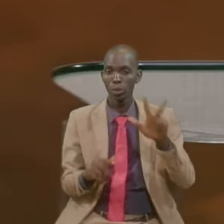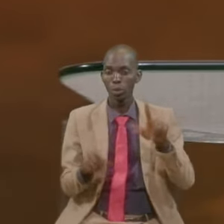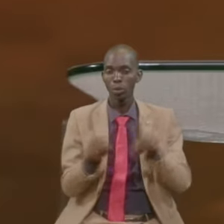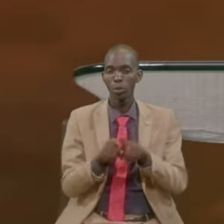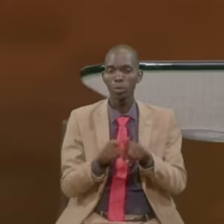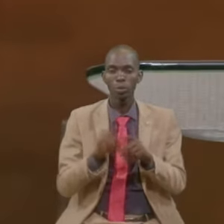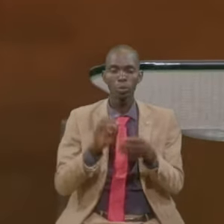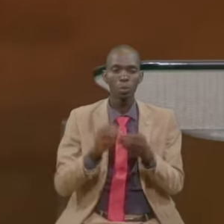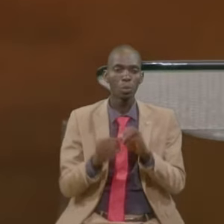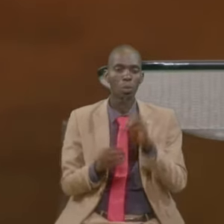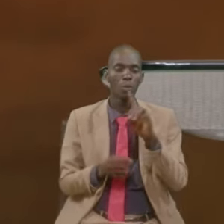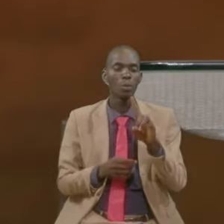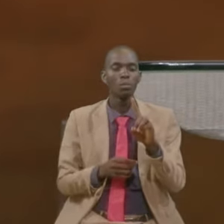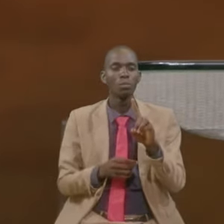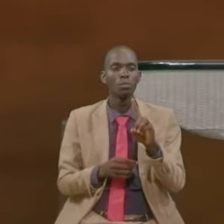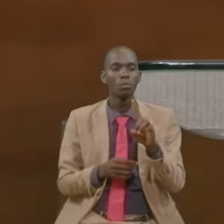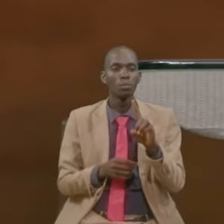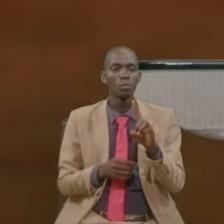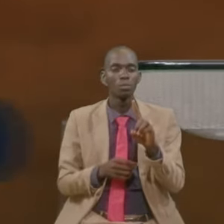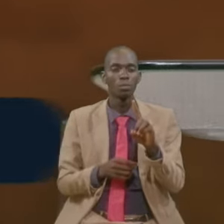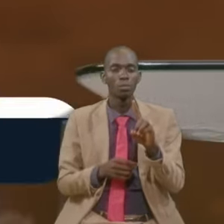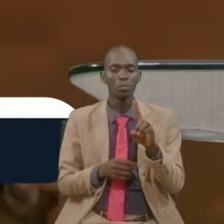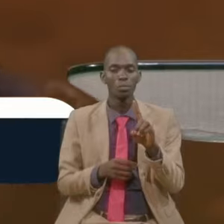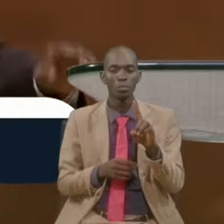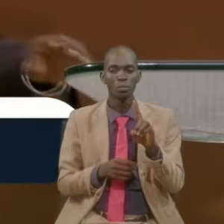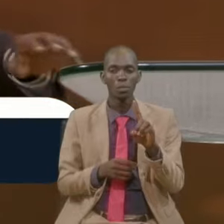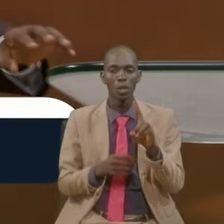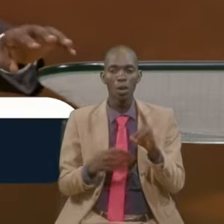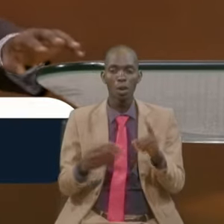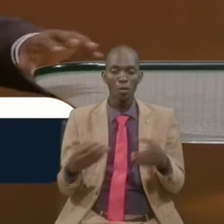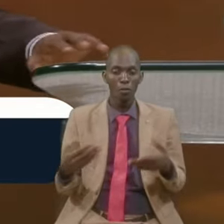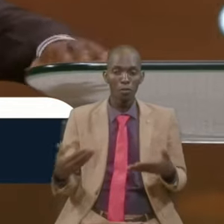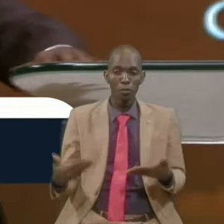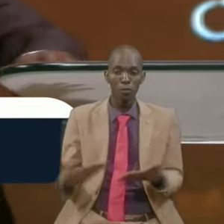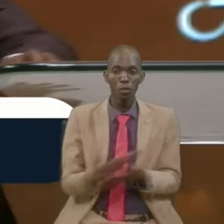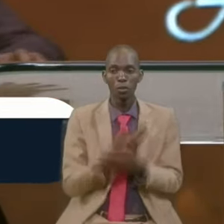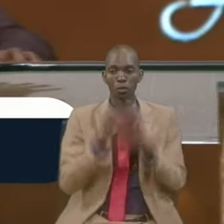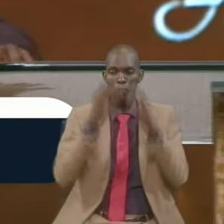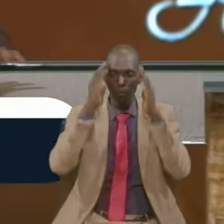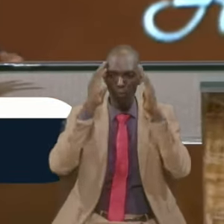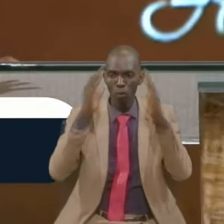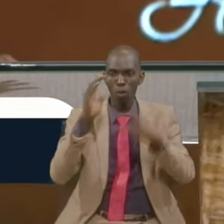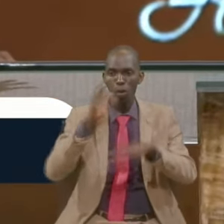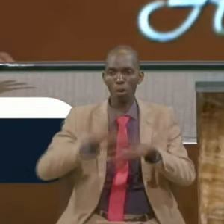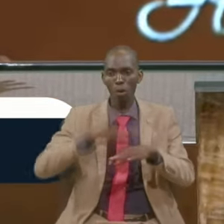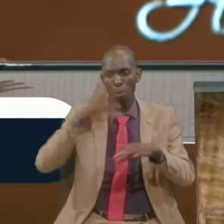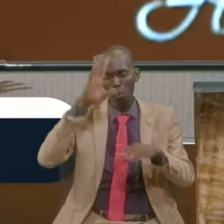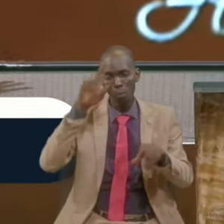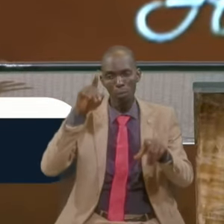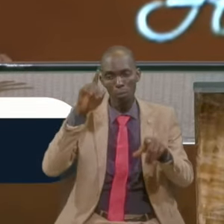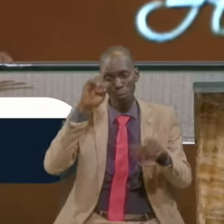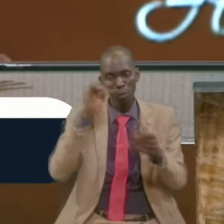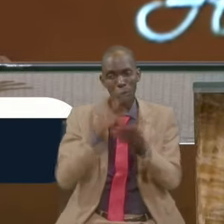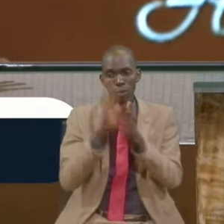one, fresh focus on brethren in the faith. Number